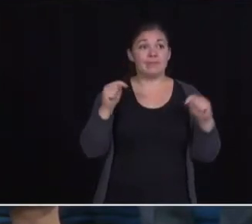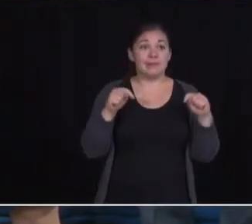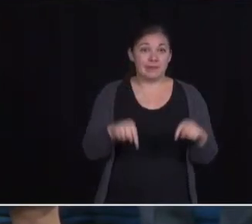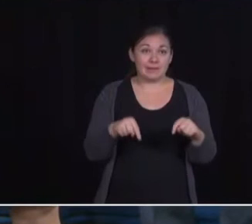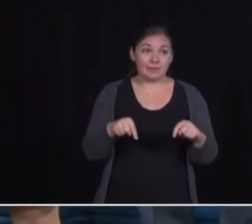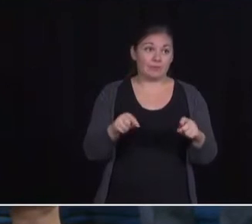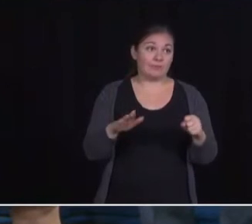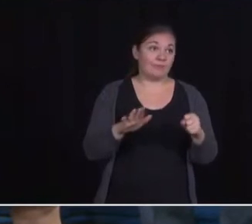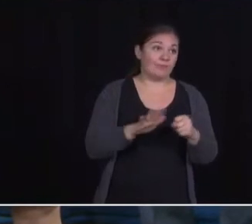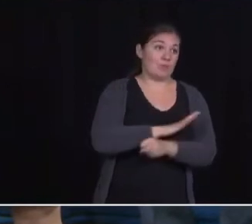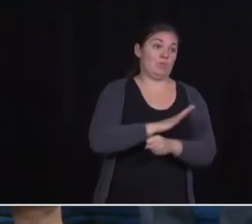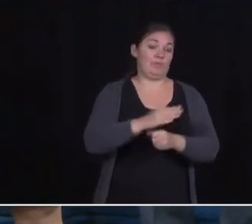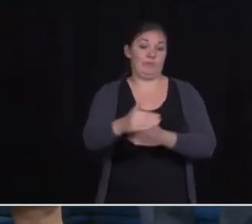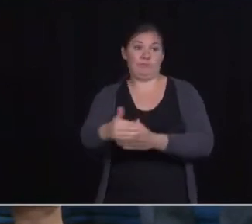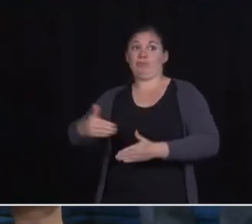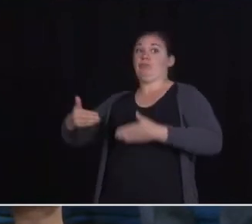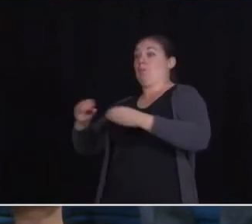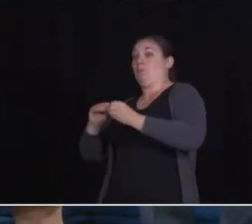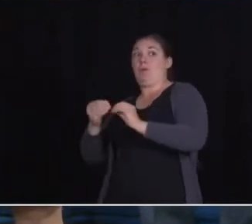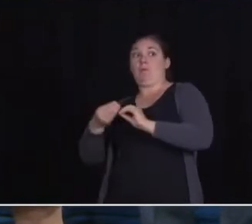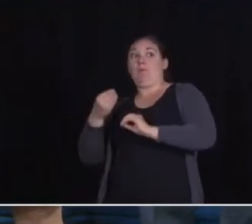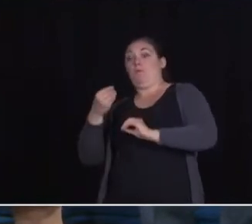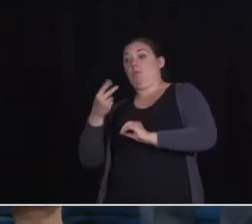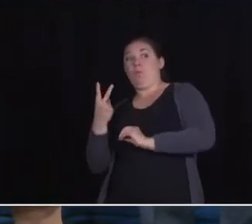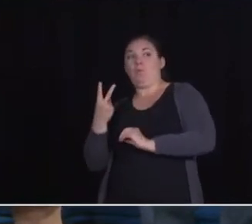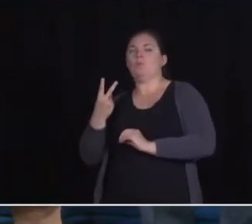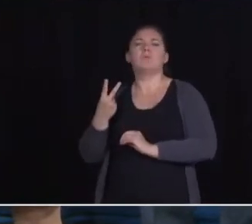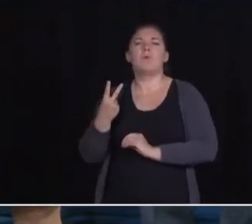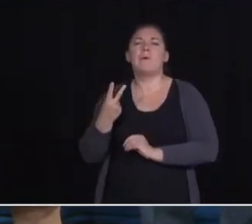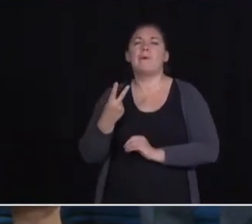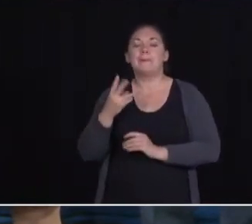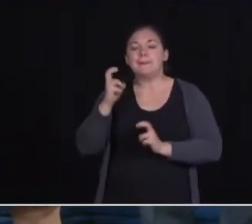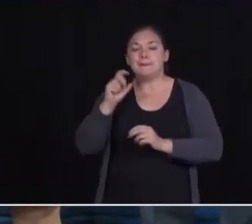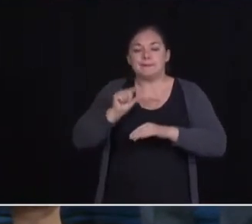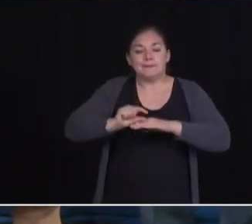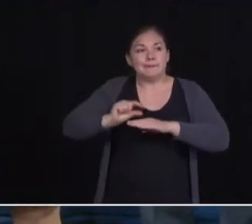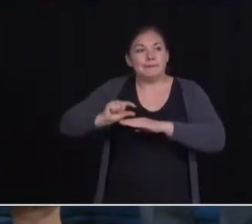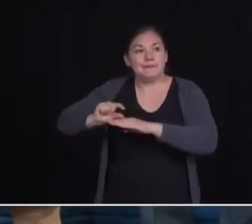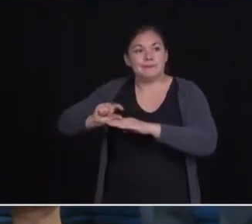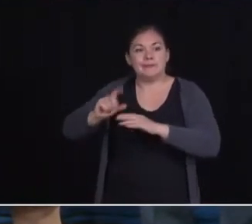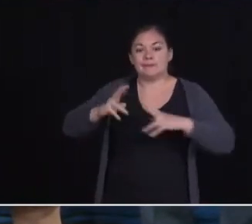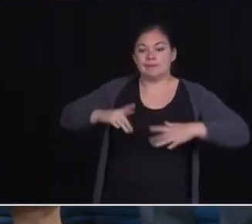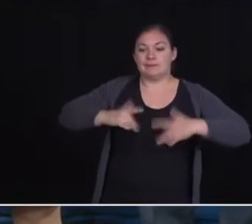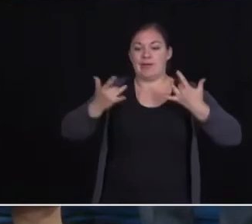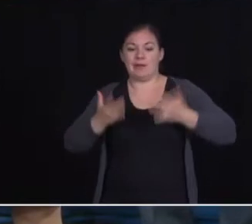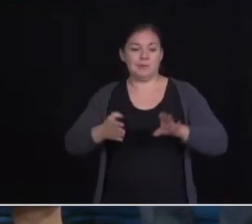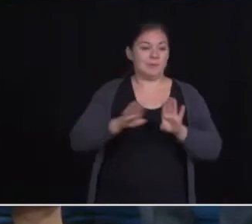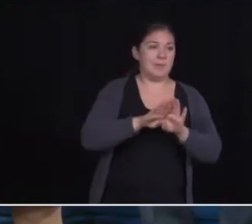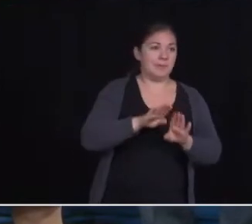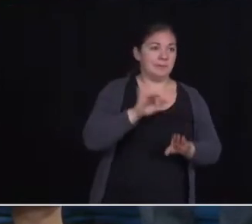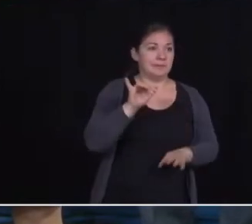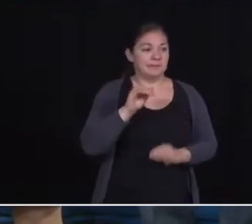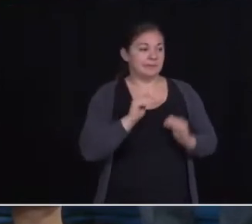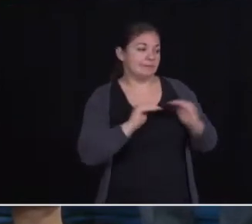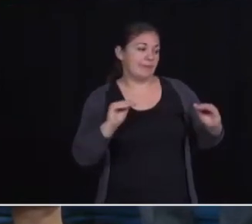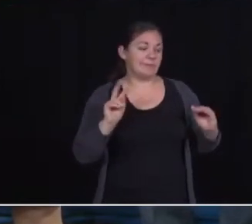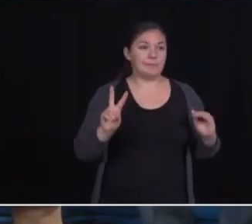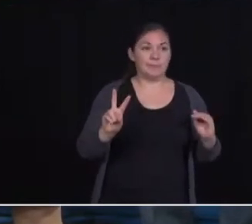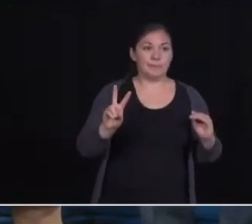2. It's a partial walk back per se. We still have the retail malls open, still have businesses